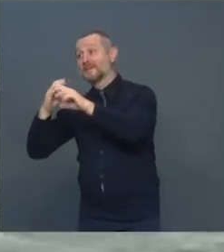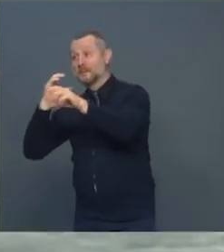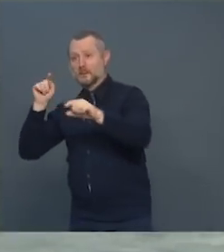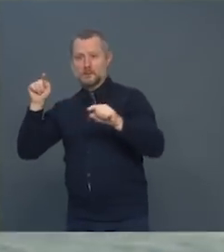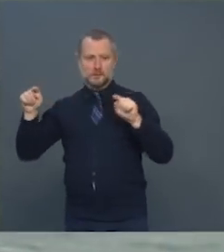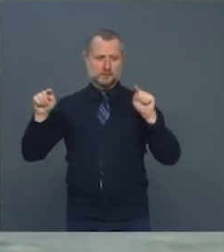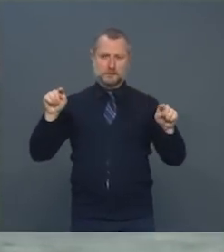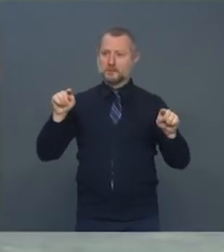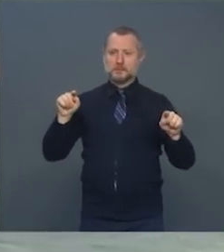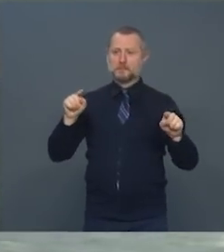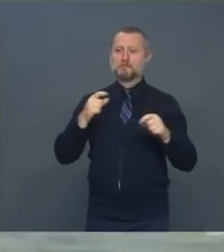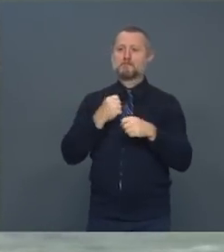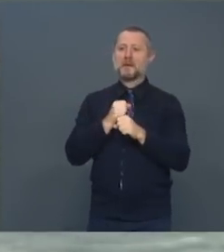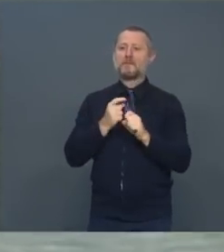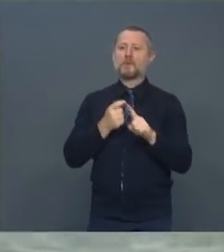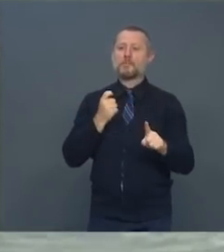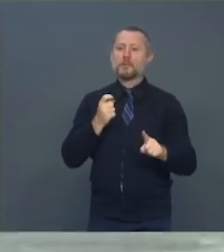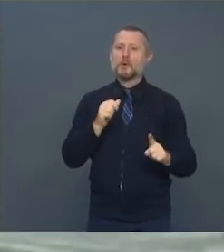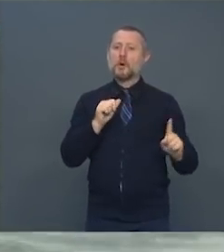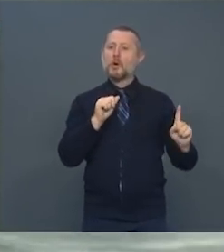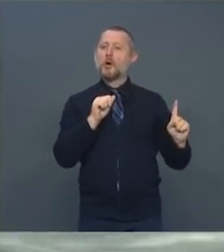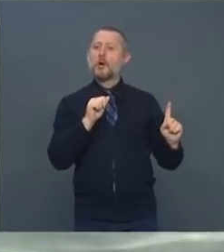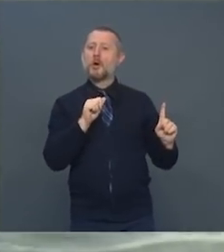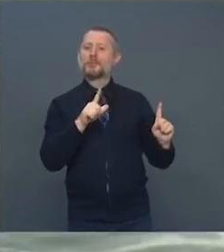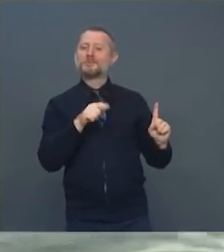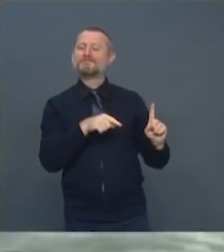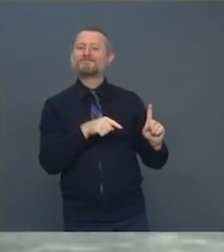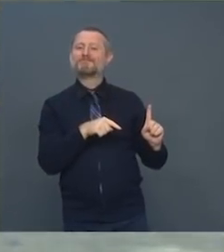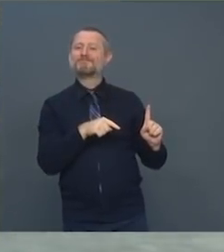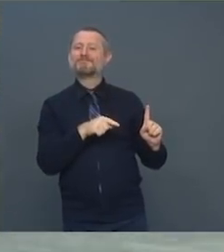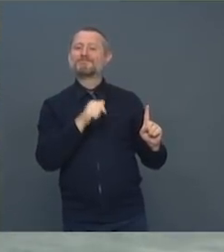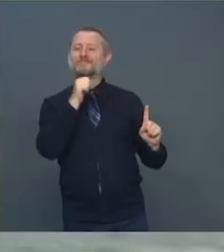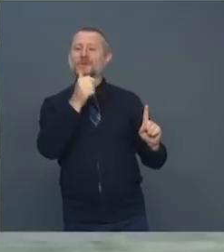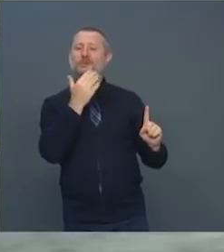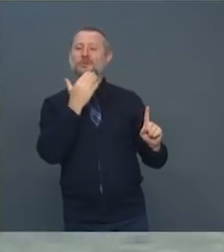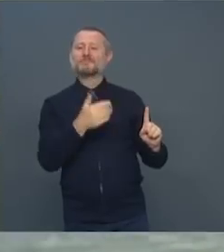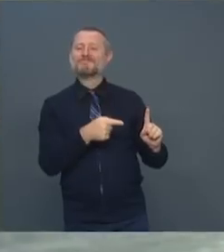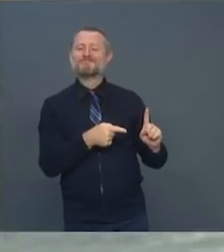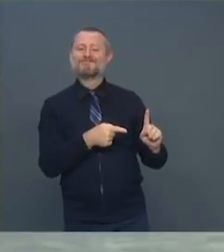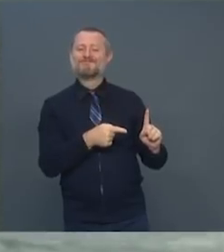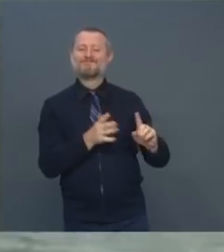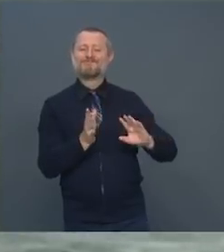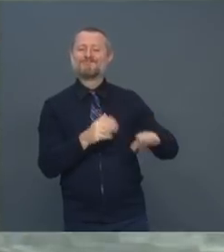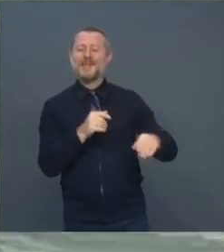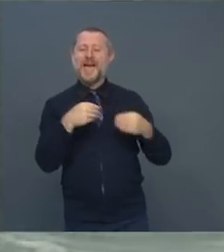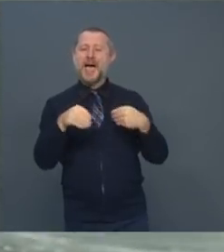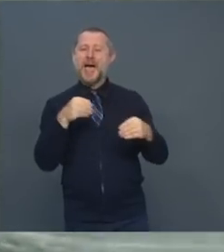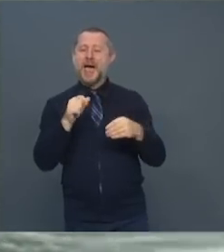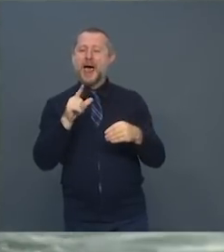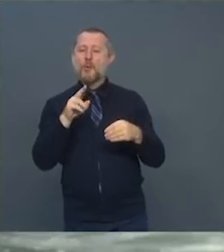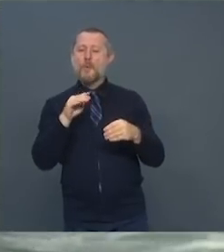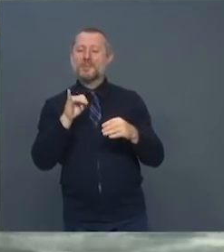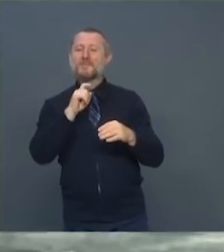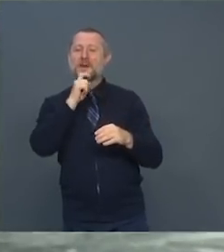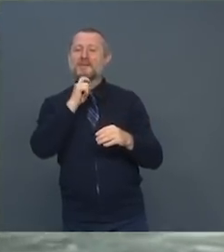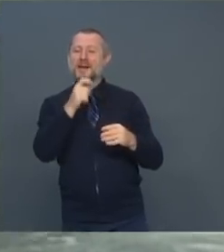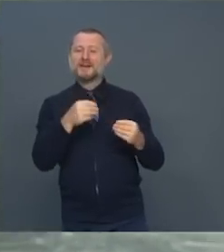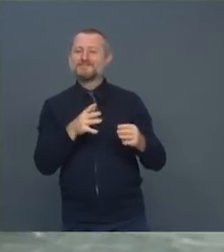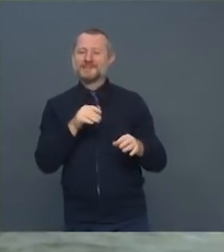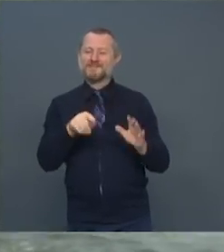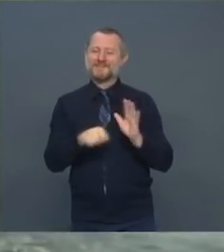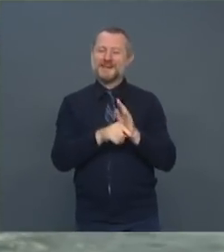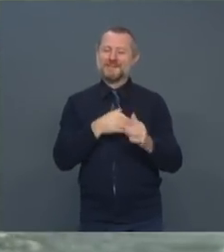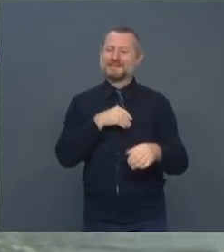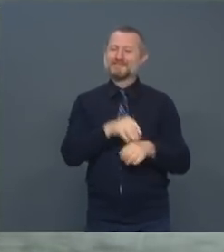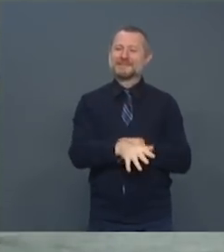made out of aluminum, and the aluminum doesn't last, and it can actually be destroyed by the current. So